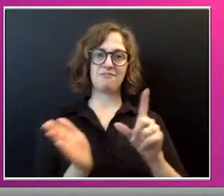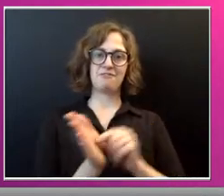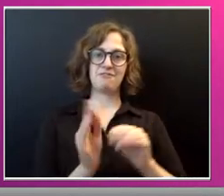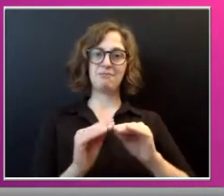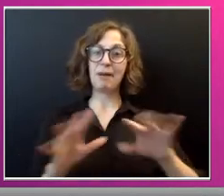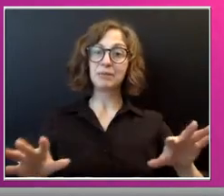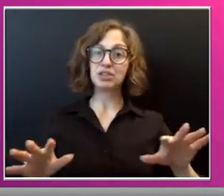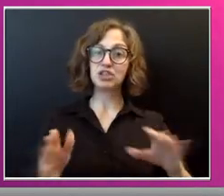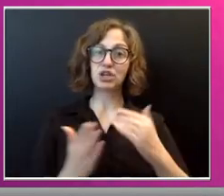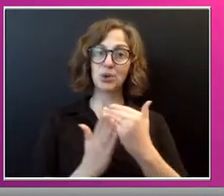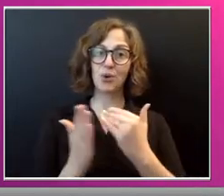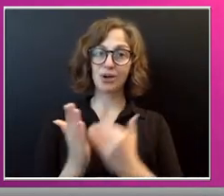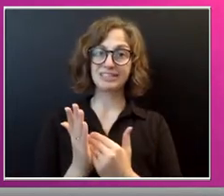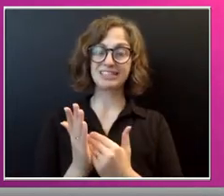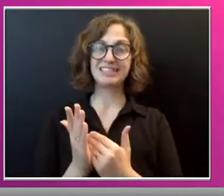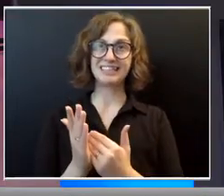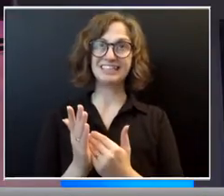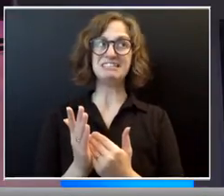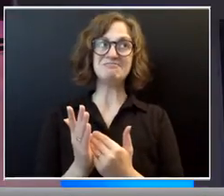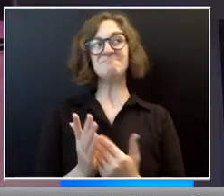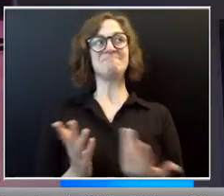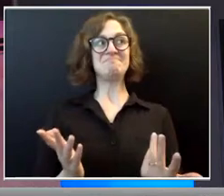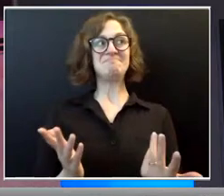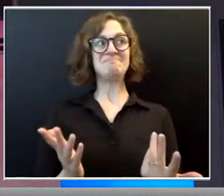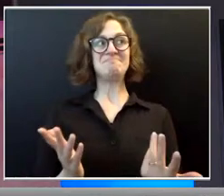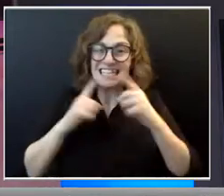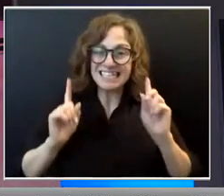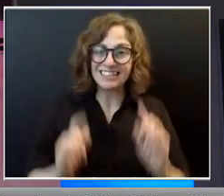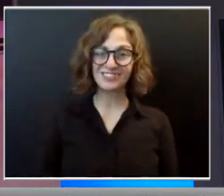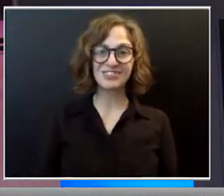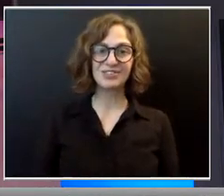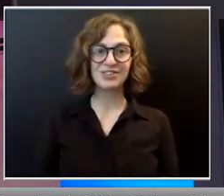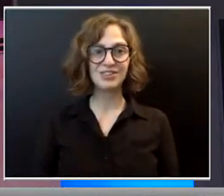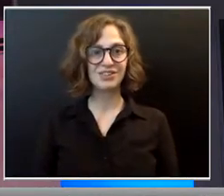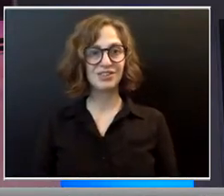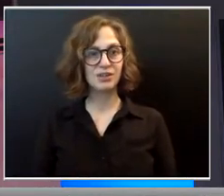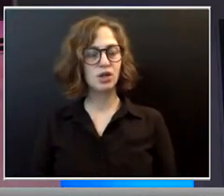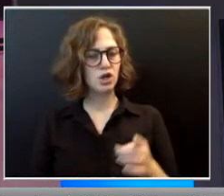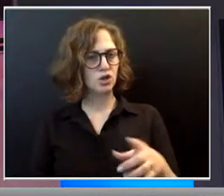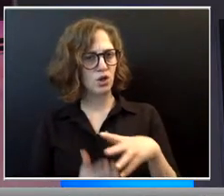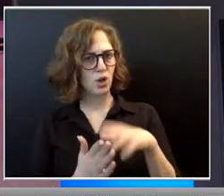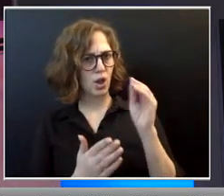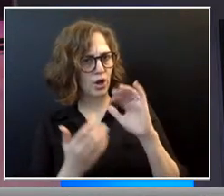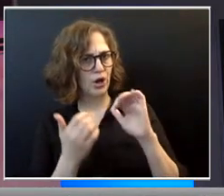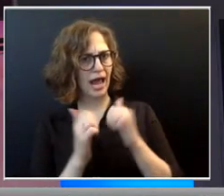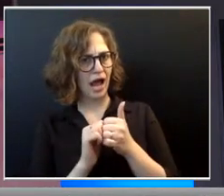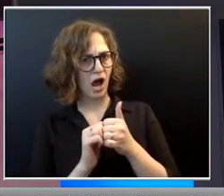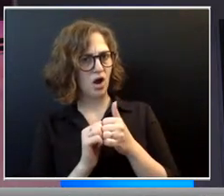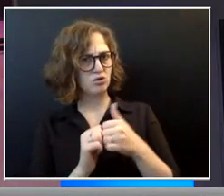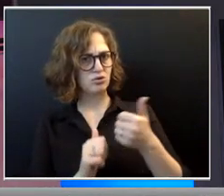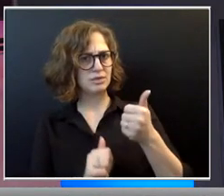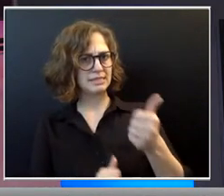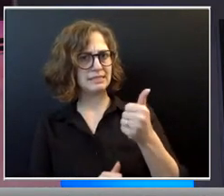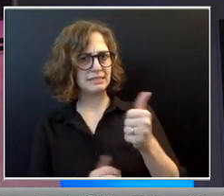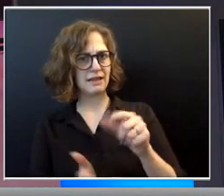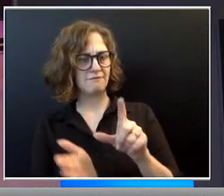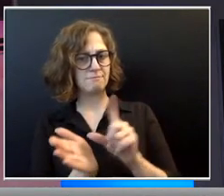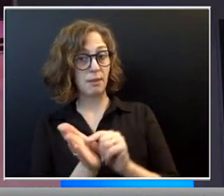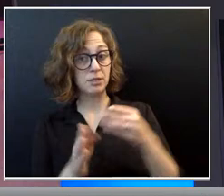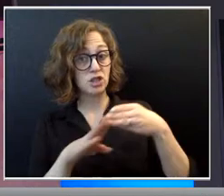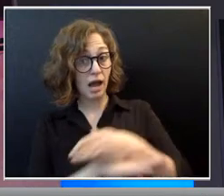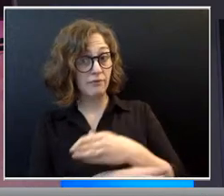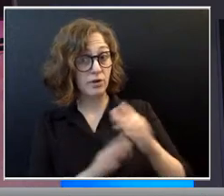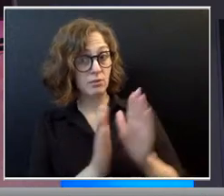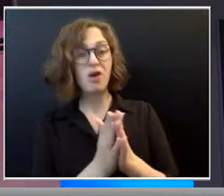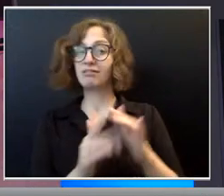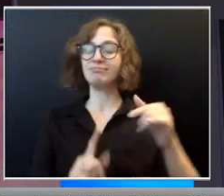bore fruit. Yes. So did you learn how to self-publish after you wrote the book, or was that something that you were already doing? This was my practice book for that course. That